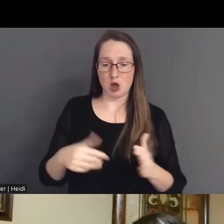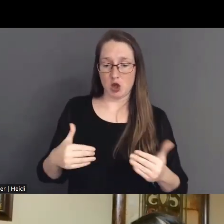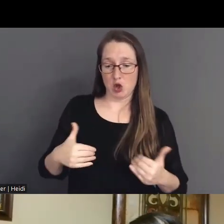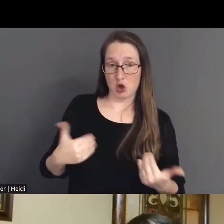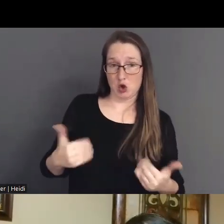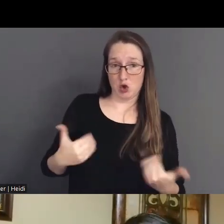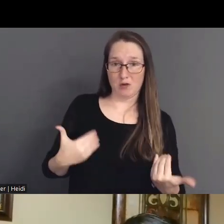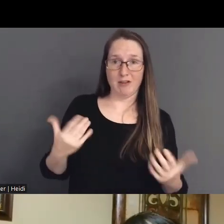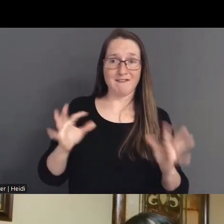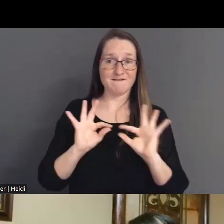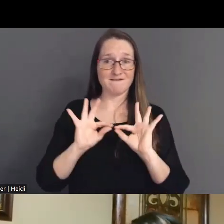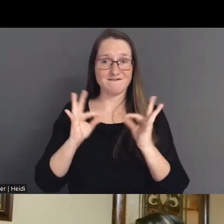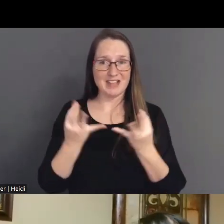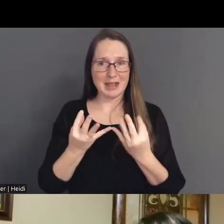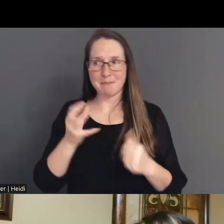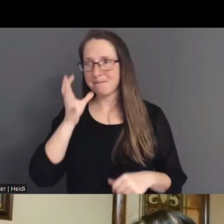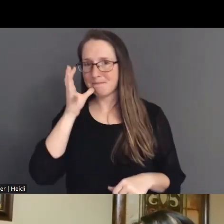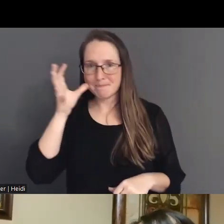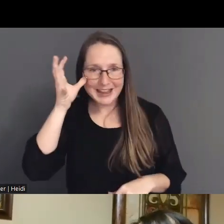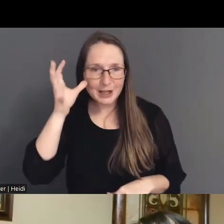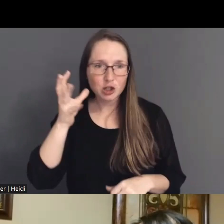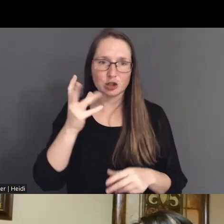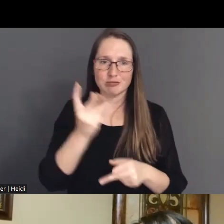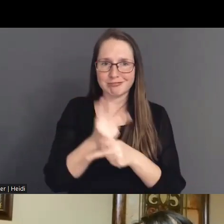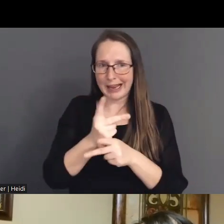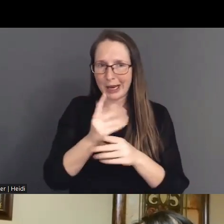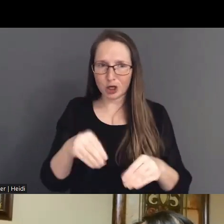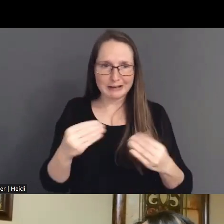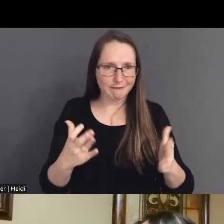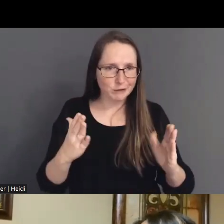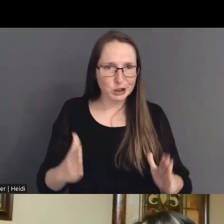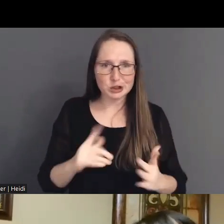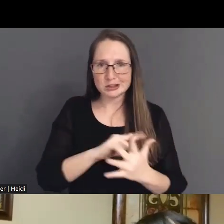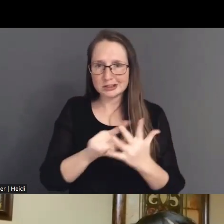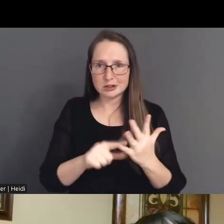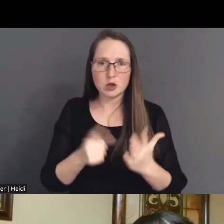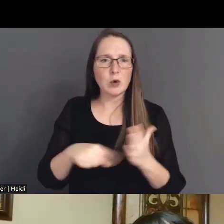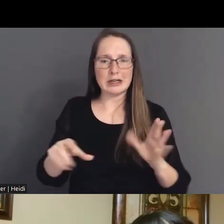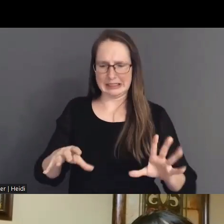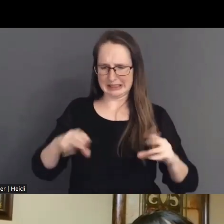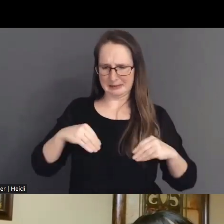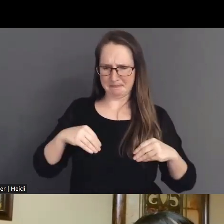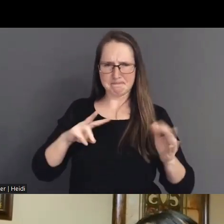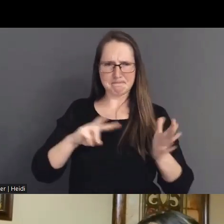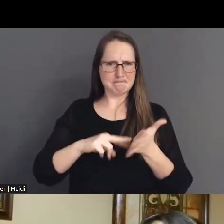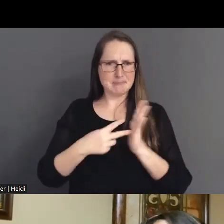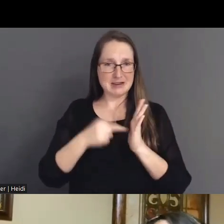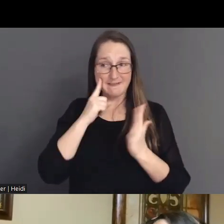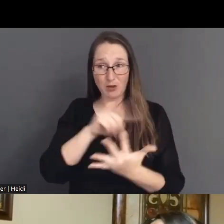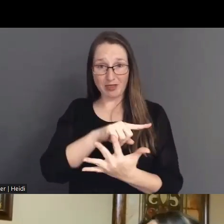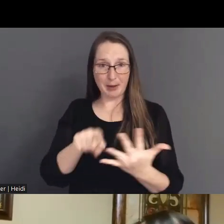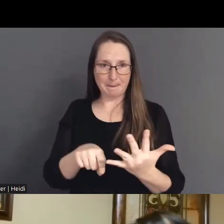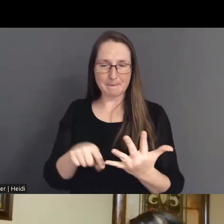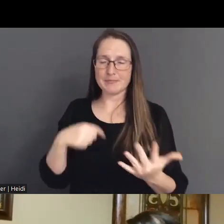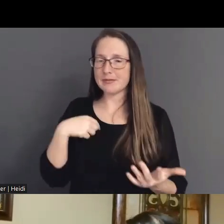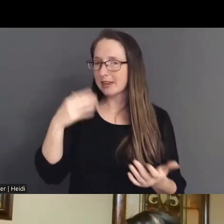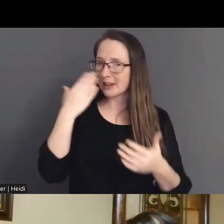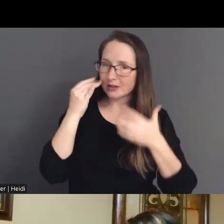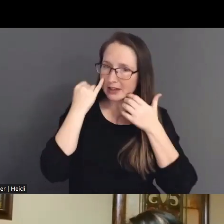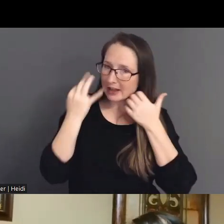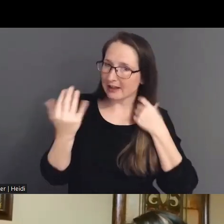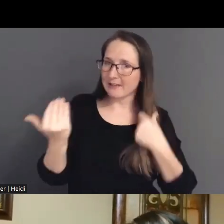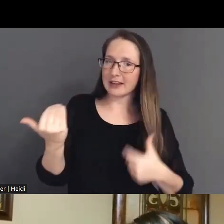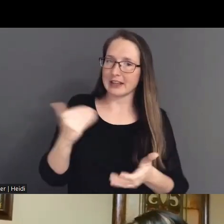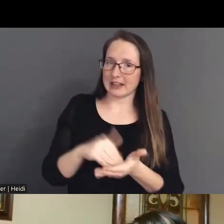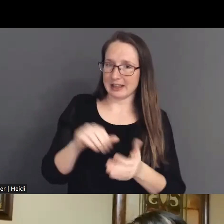what families, parents, caregivers, what acceptance means to them. So I don't know, again, if you could